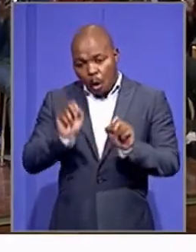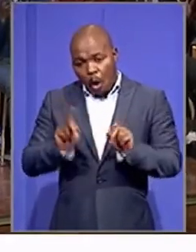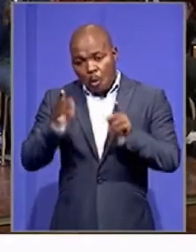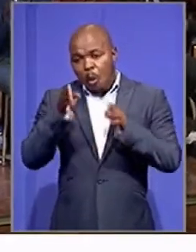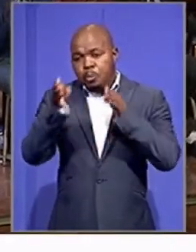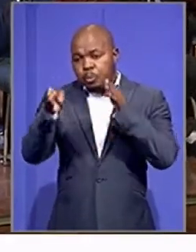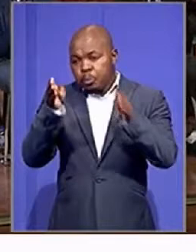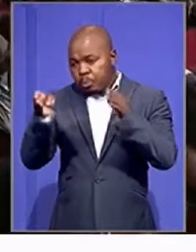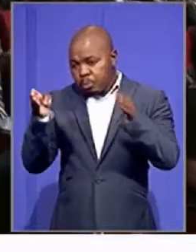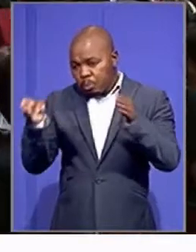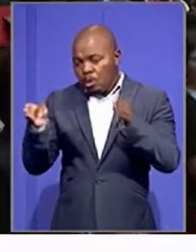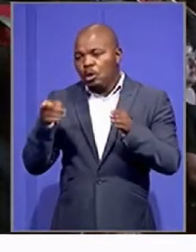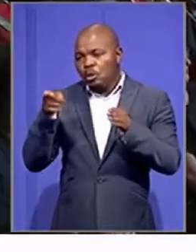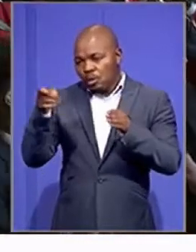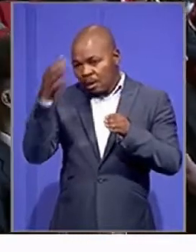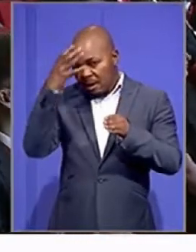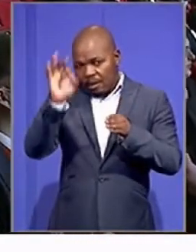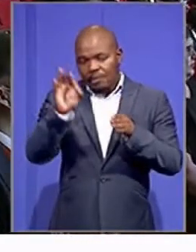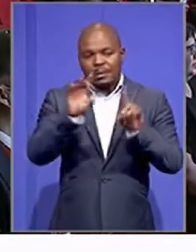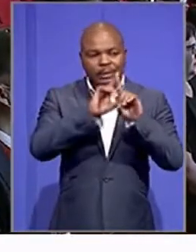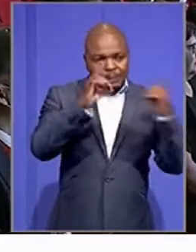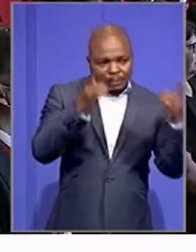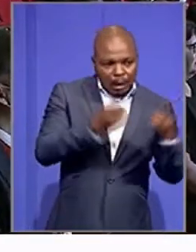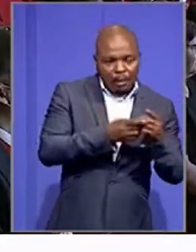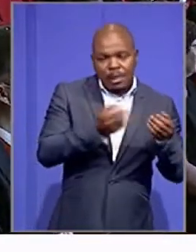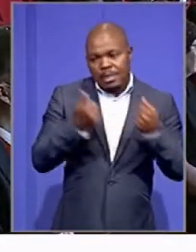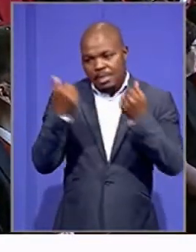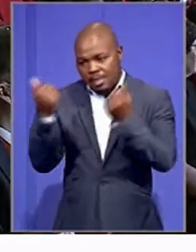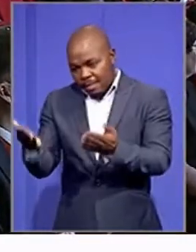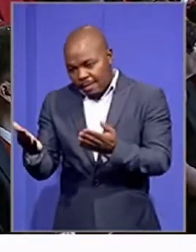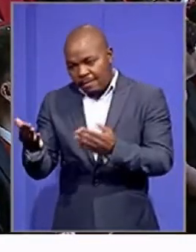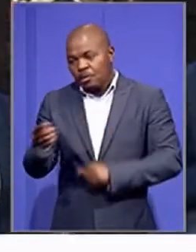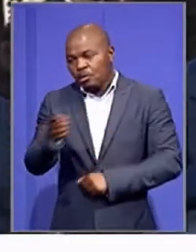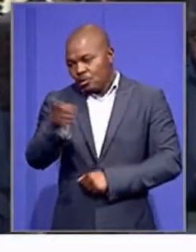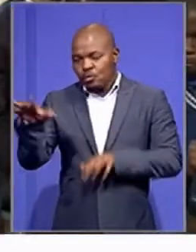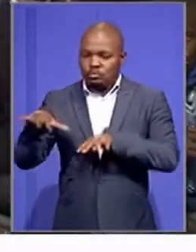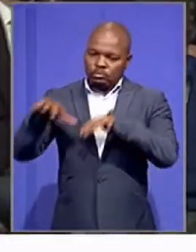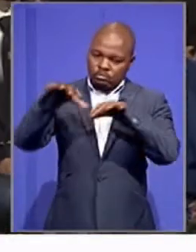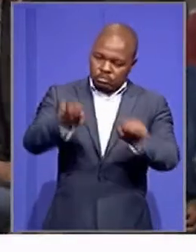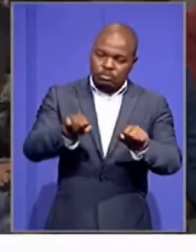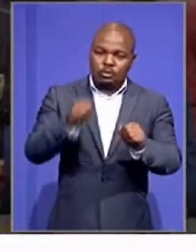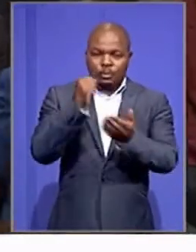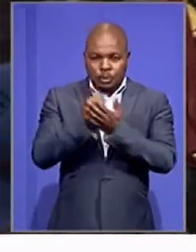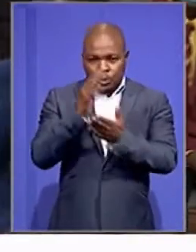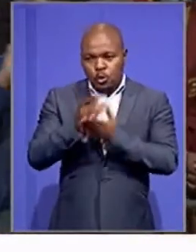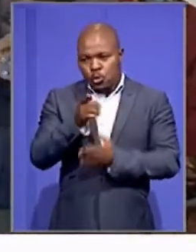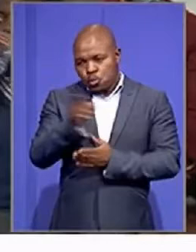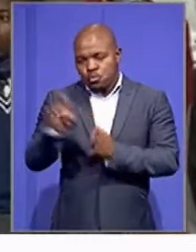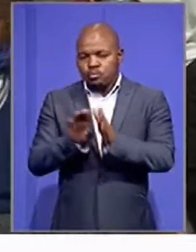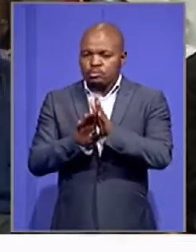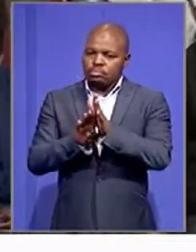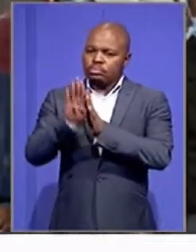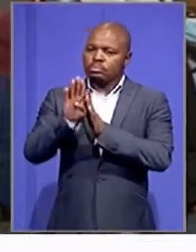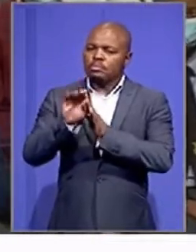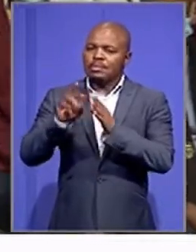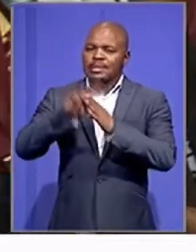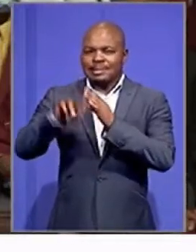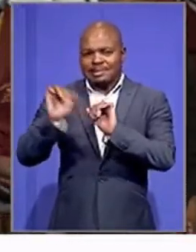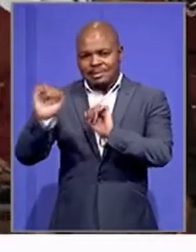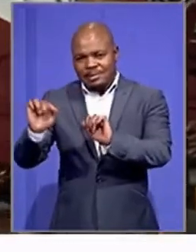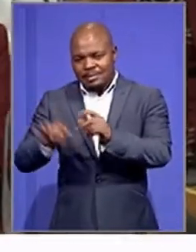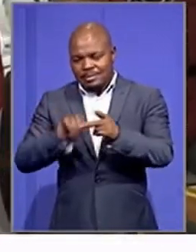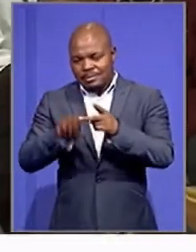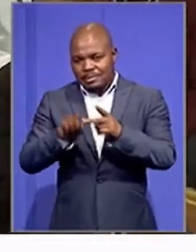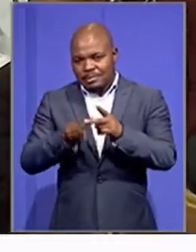that are available, that government, that the department will avail to them, and make sure they either improve their results and or they rewrite